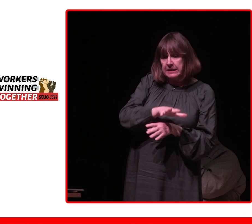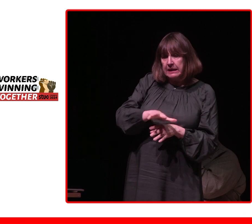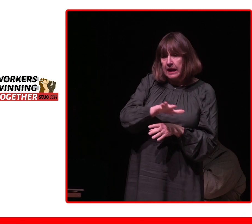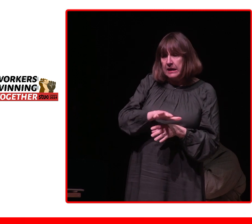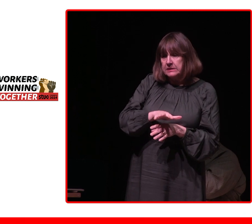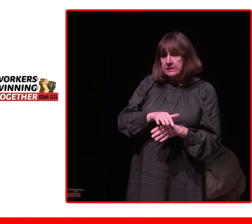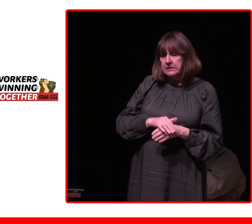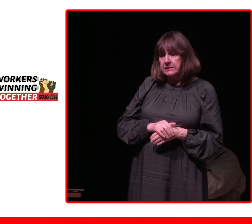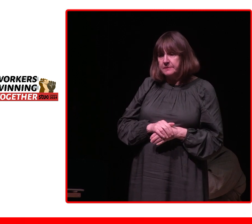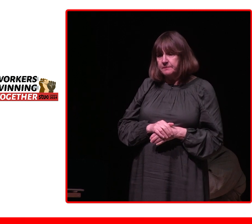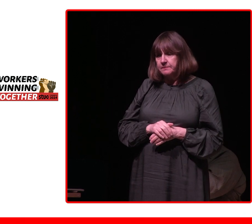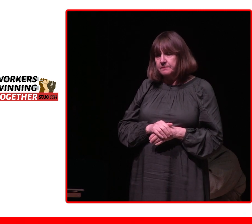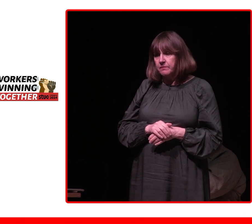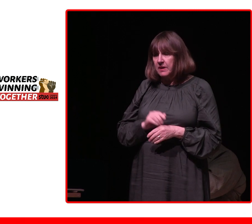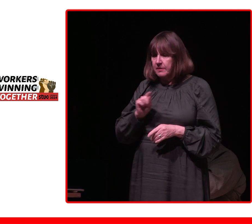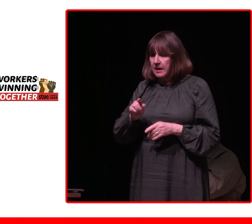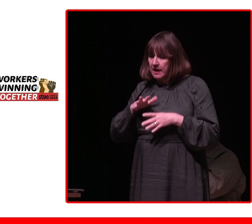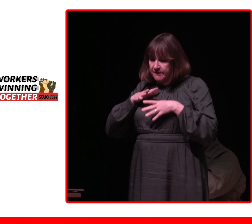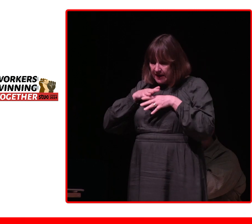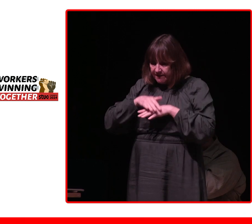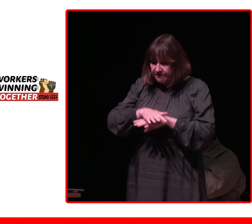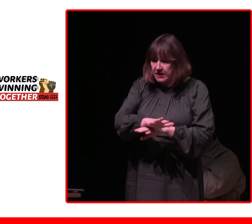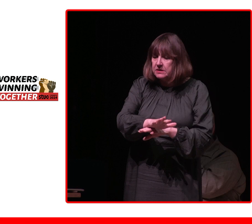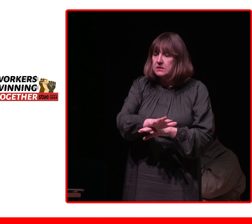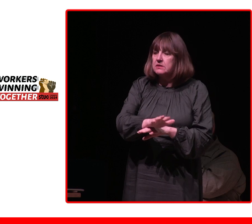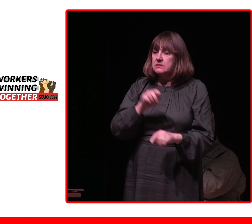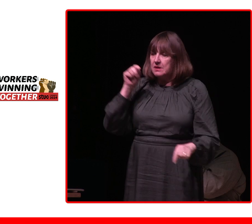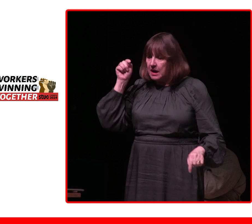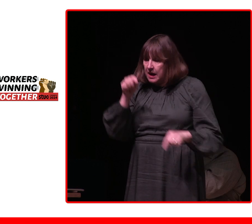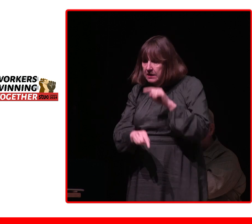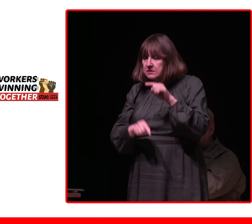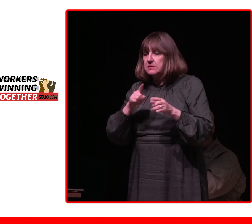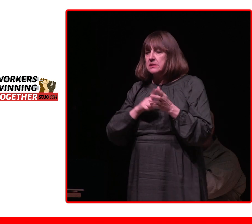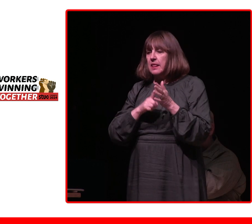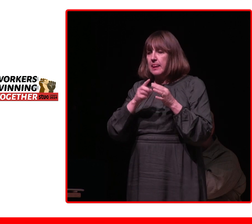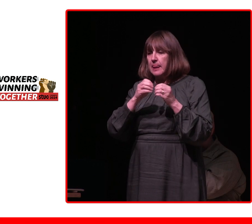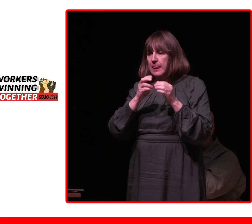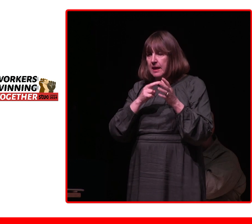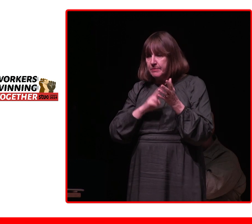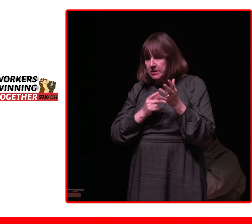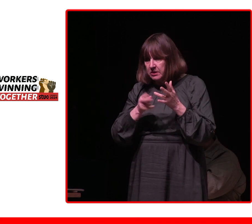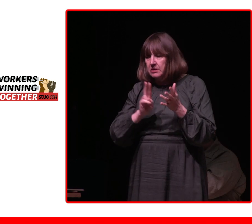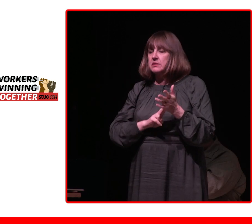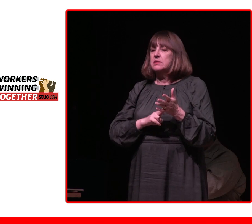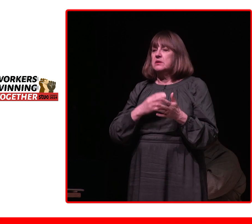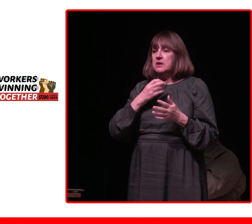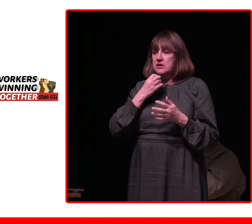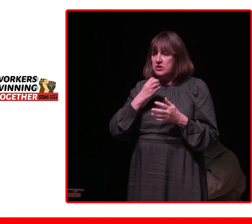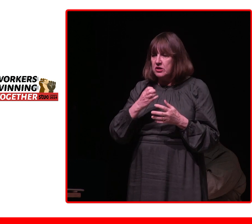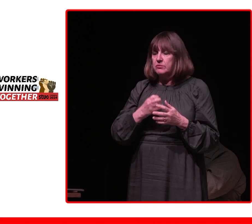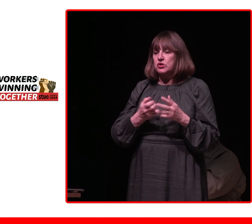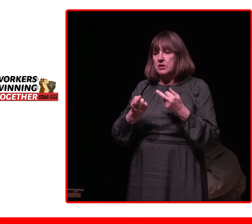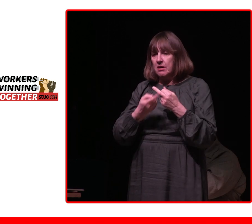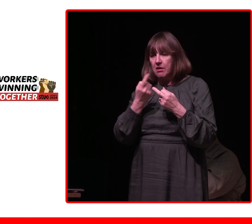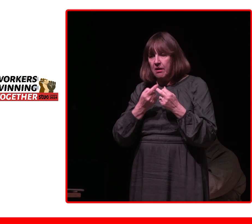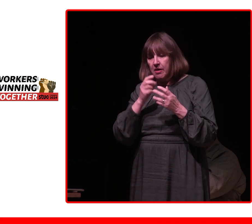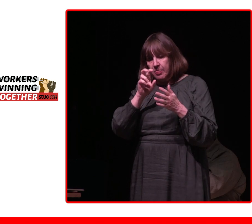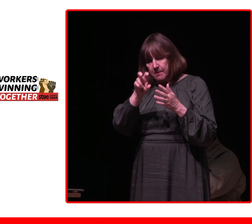Sea, who have invaded, attacked Lebanon, Syria, Jordan, Egypt, and